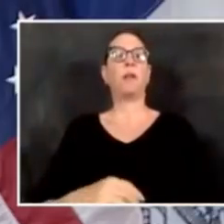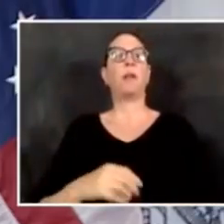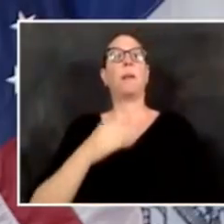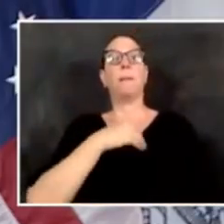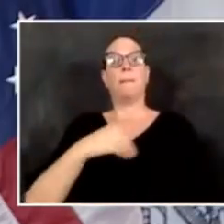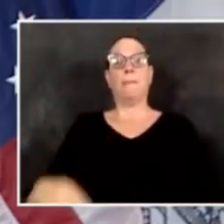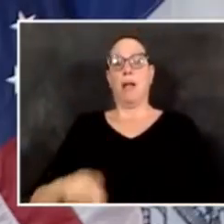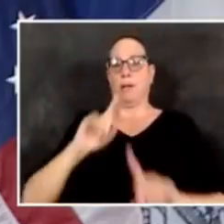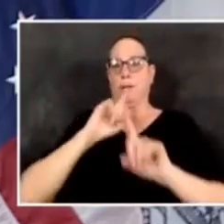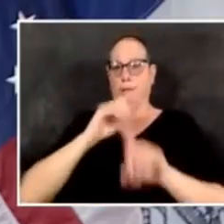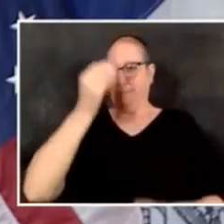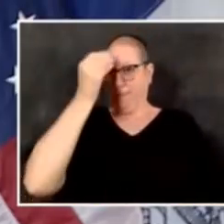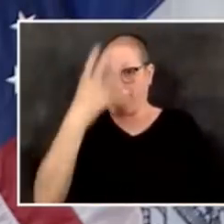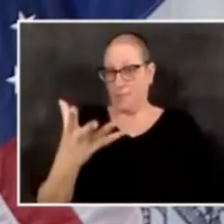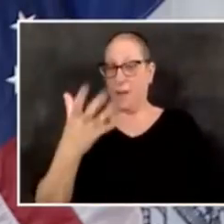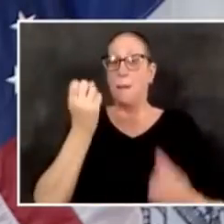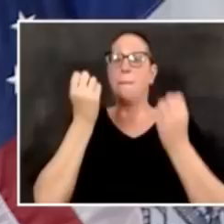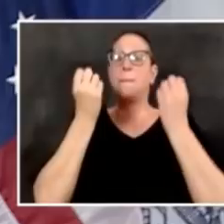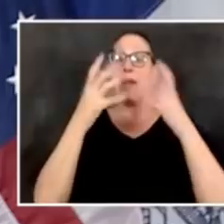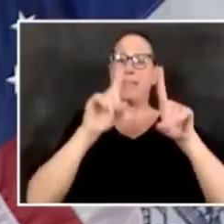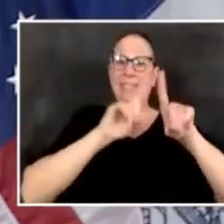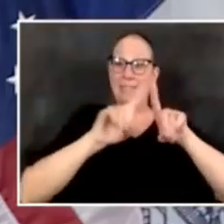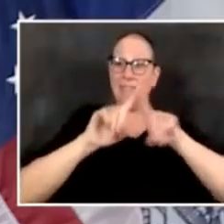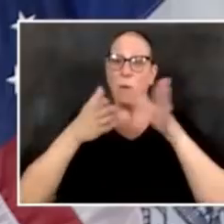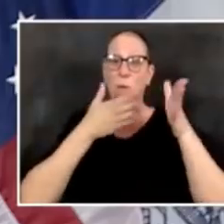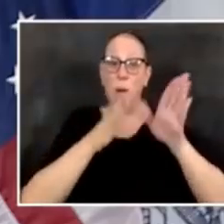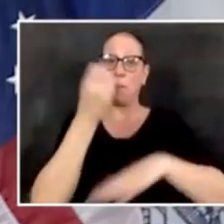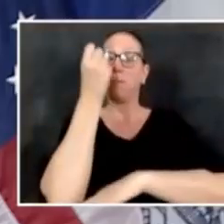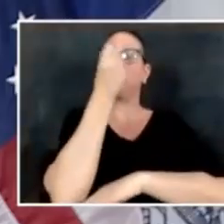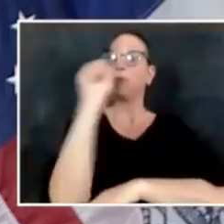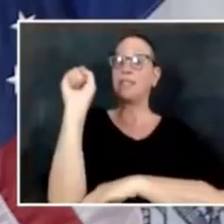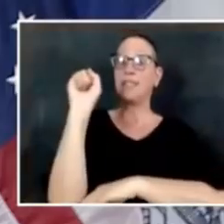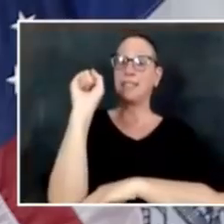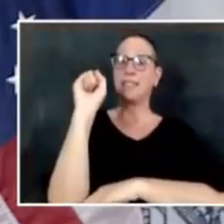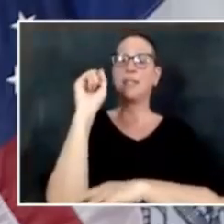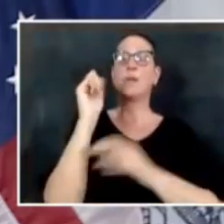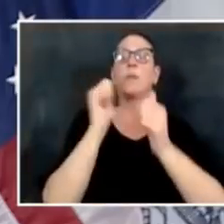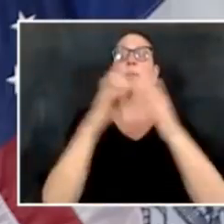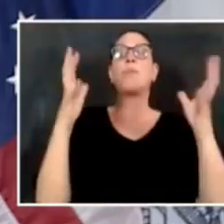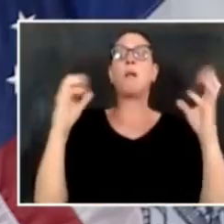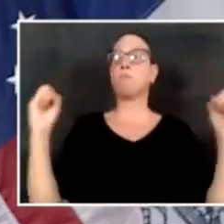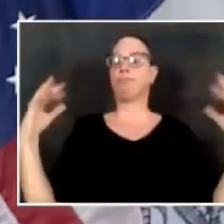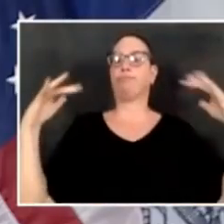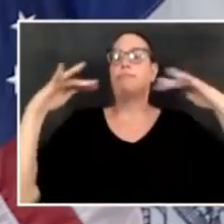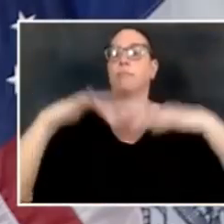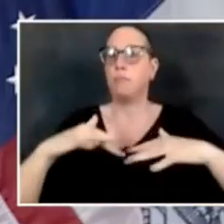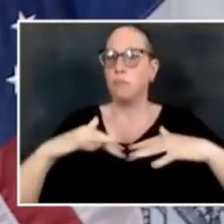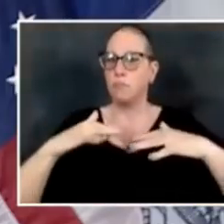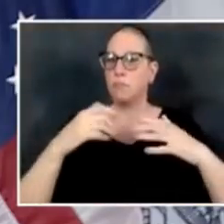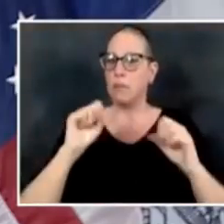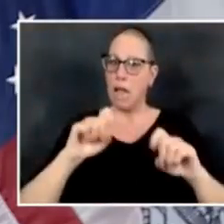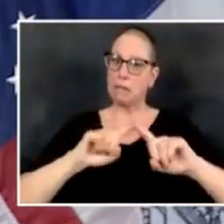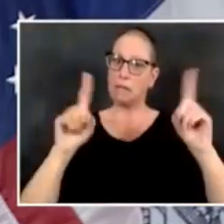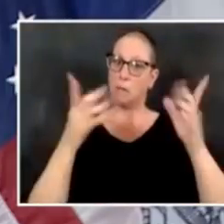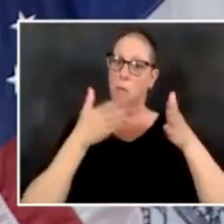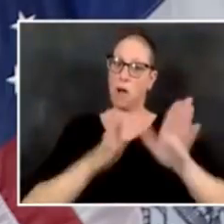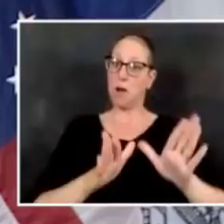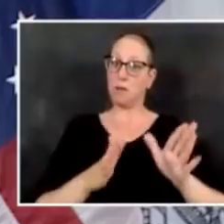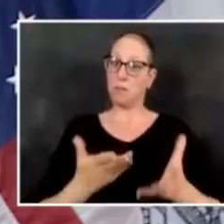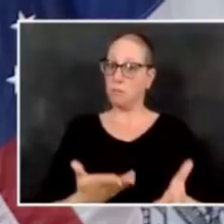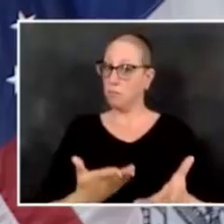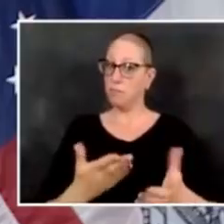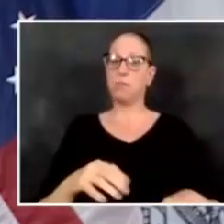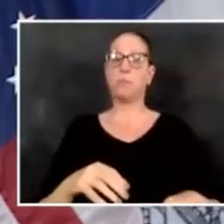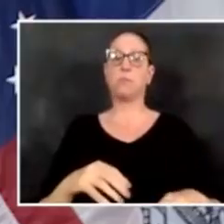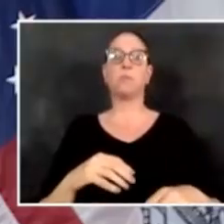And the question is always, whoever has whatever cause they want to speak to, are they interested in protecting people's lives?